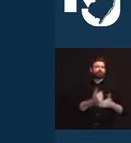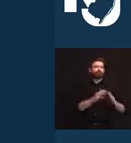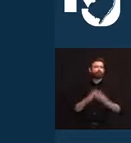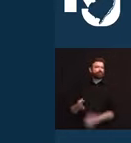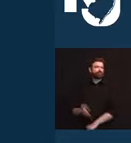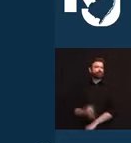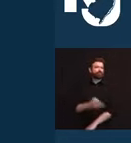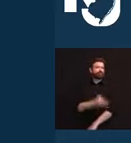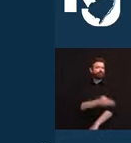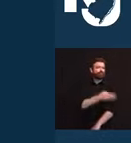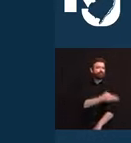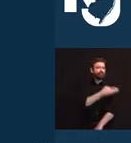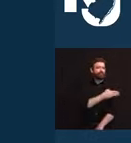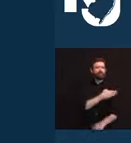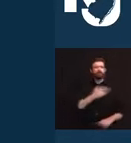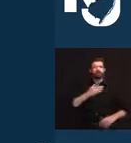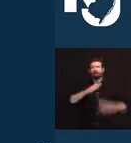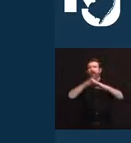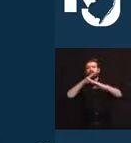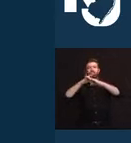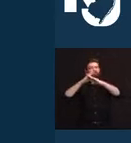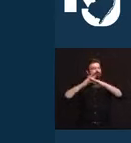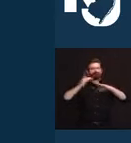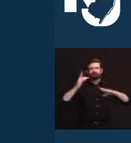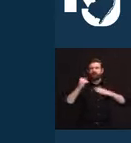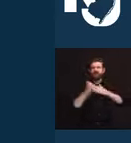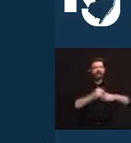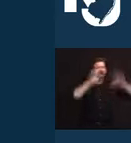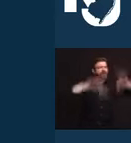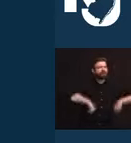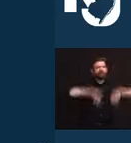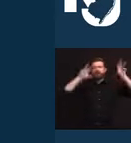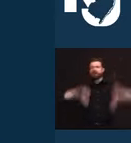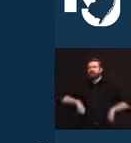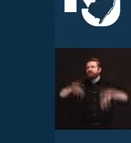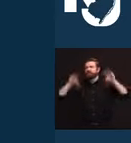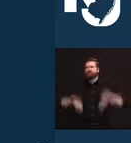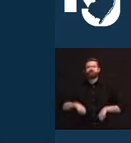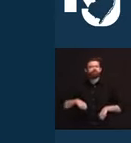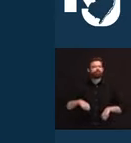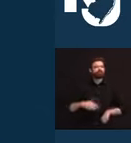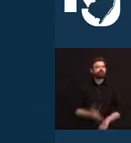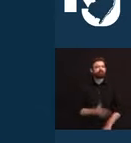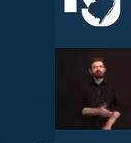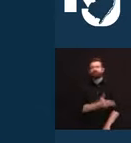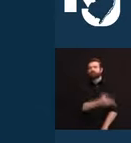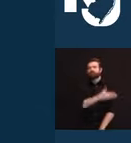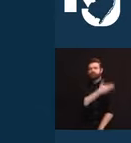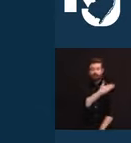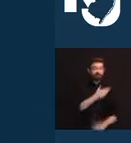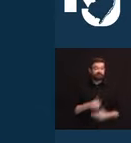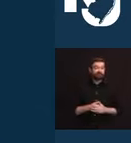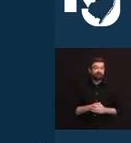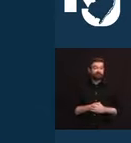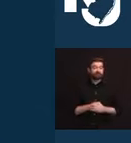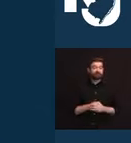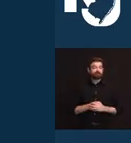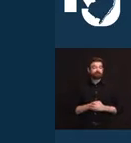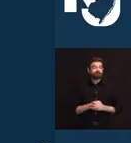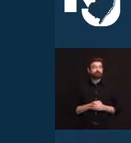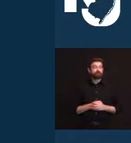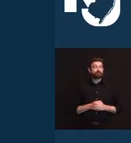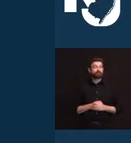and systemic racism, and this continues that tradition. Bringing testing directly into our communities,